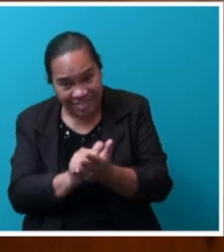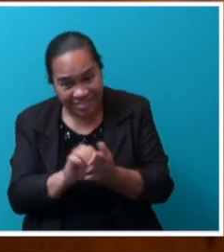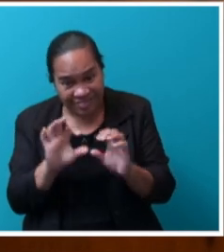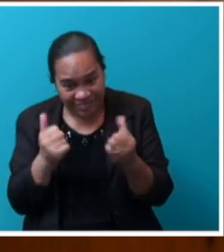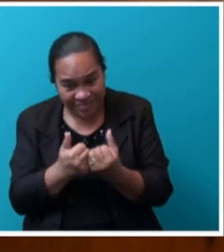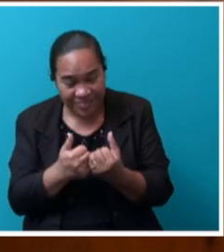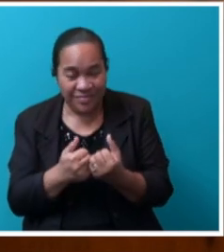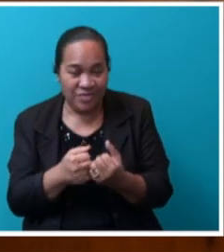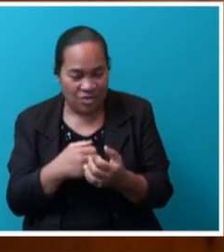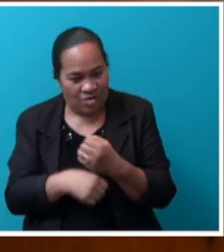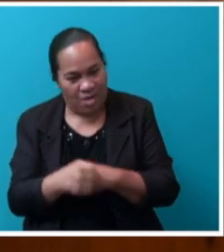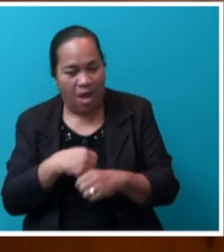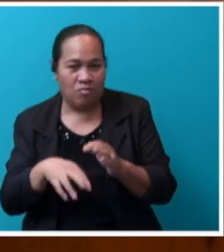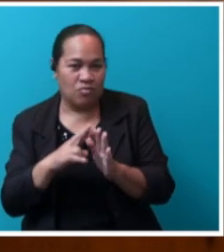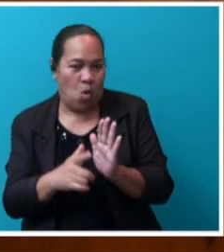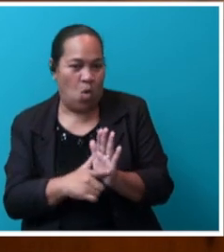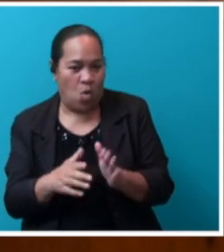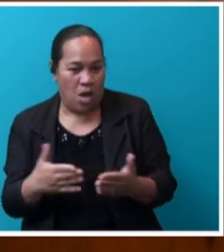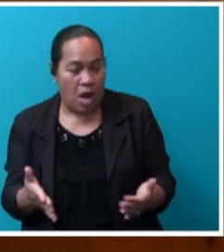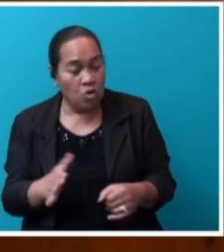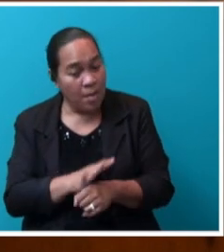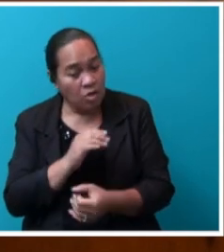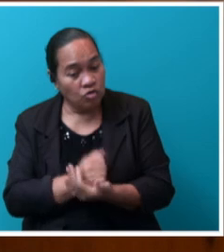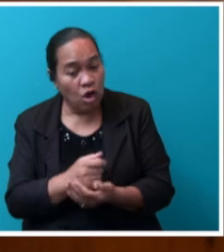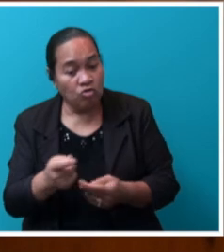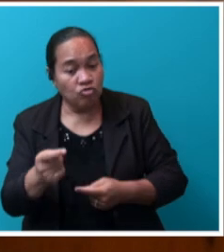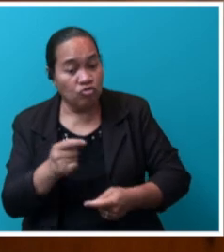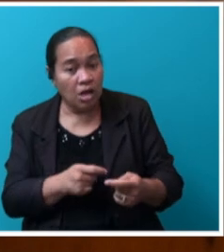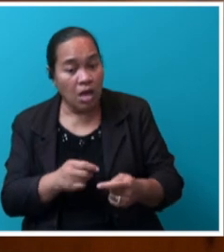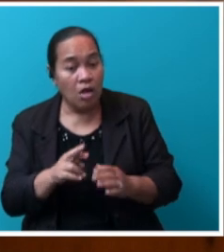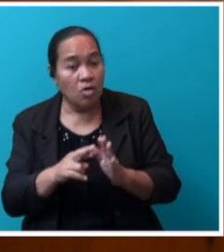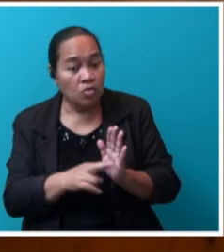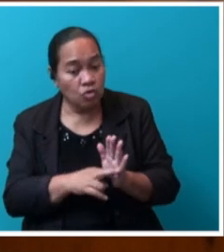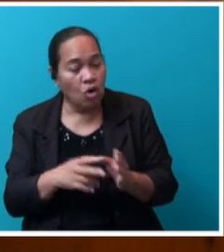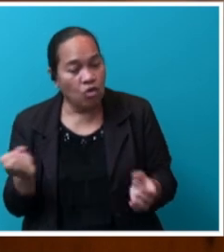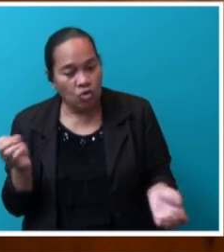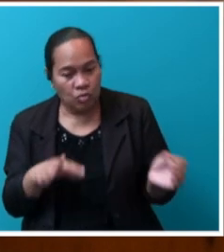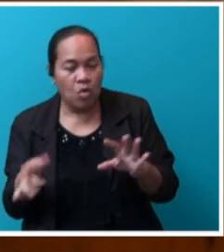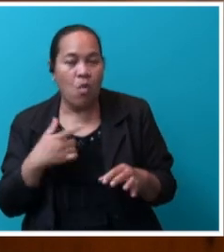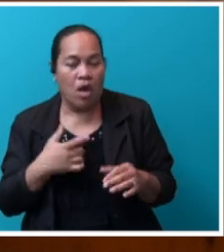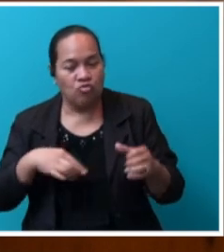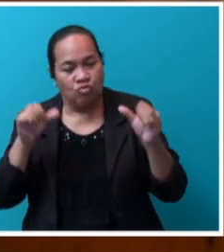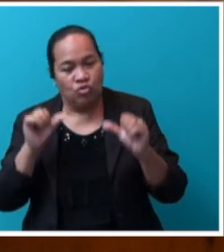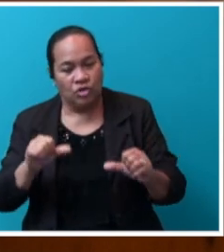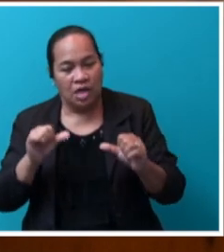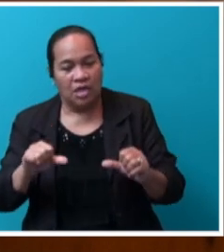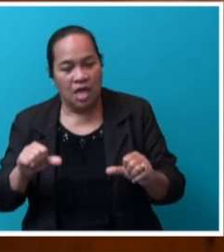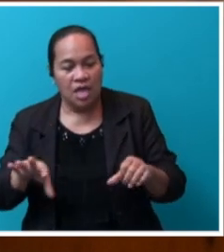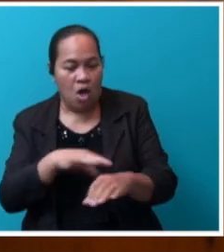governance, ensuring that trade rules contribute directly to the protection of the world's oceans.